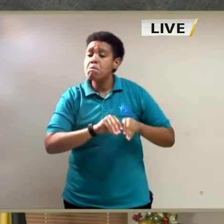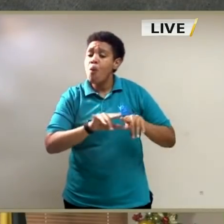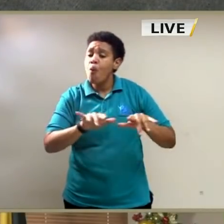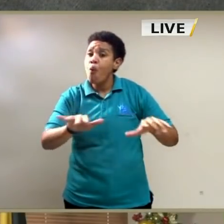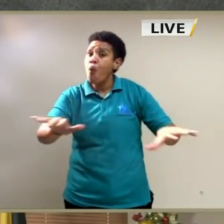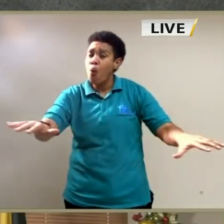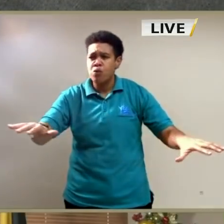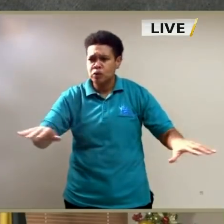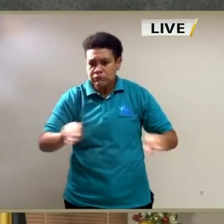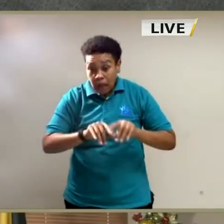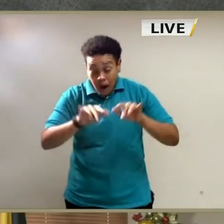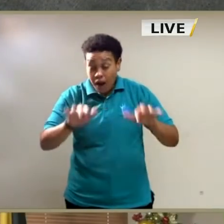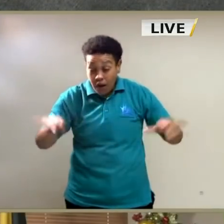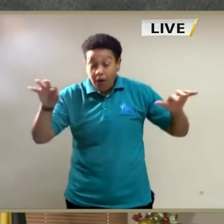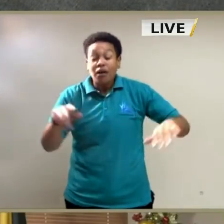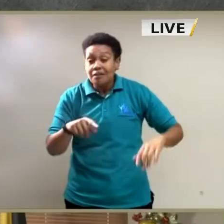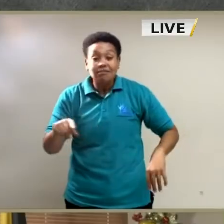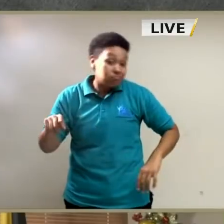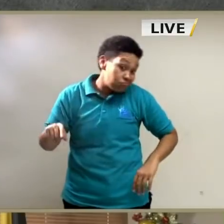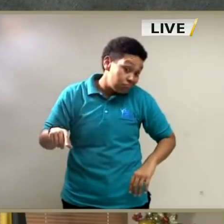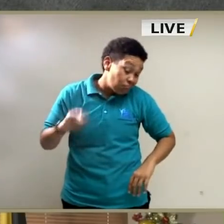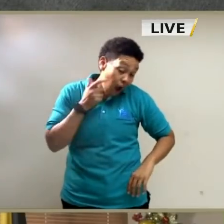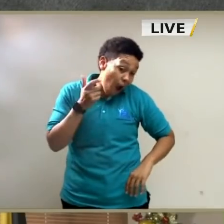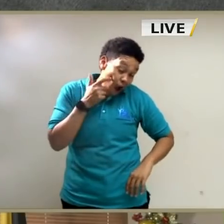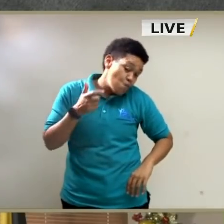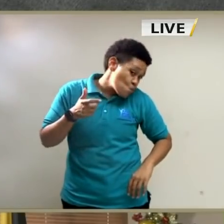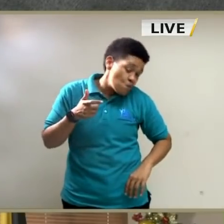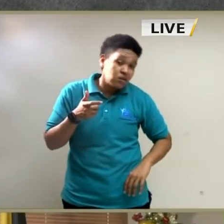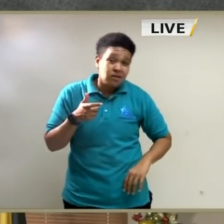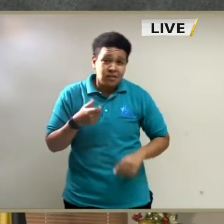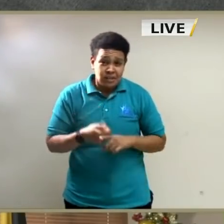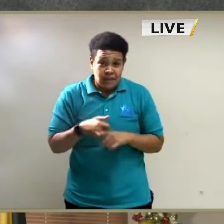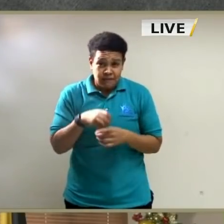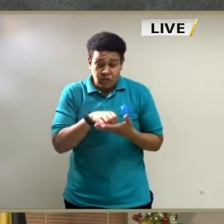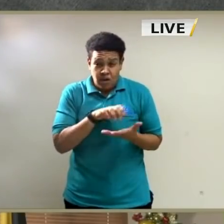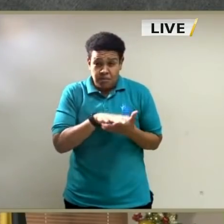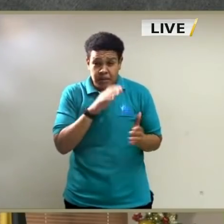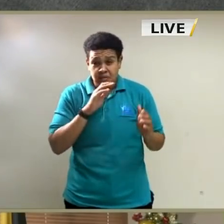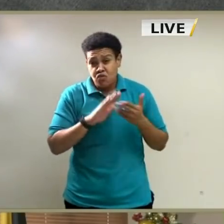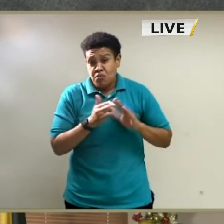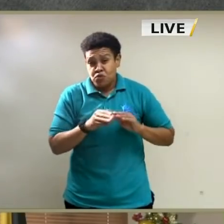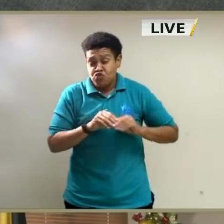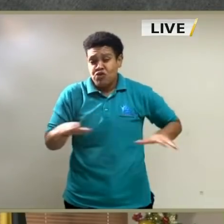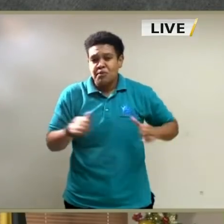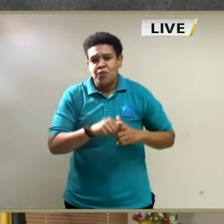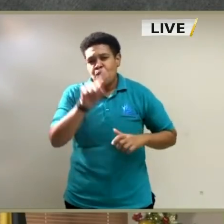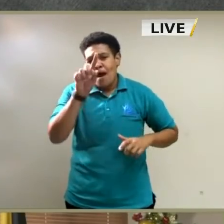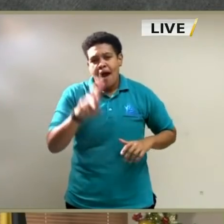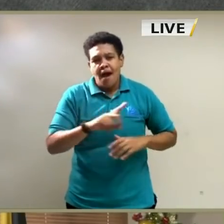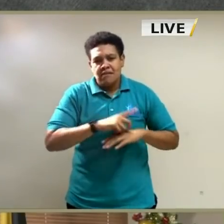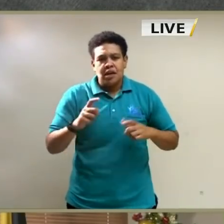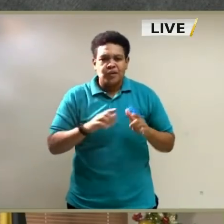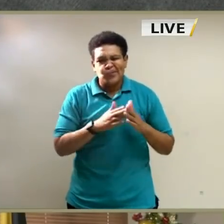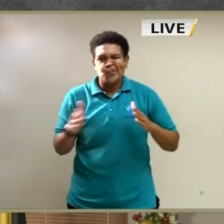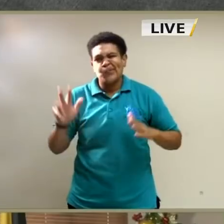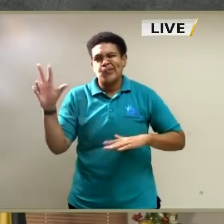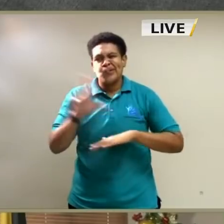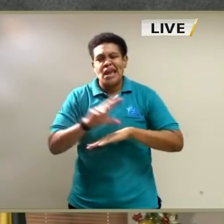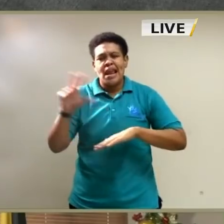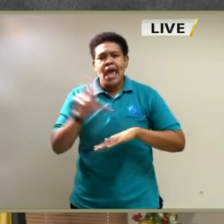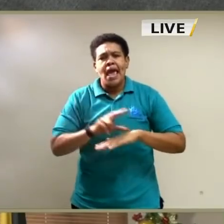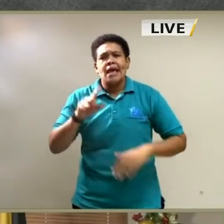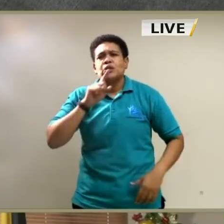with documented community transmission of 1.5 days to 3 days. So it's really